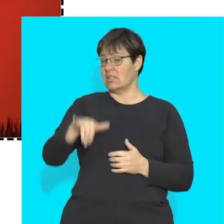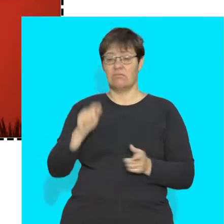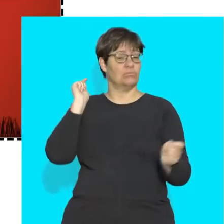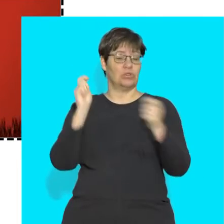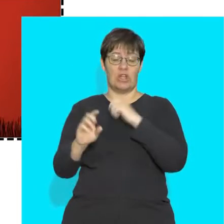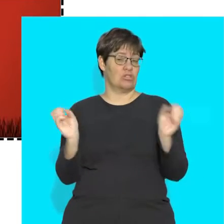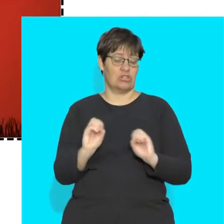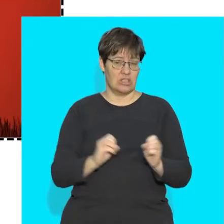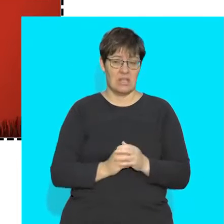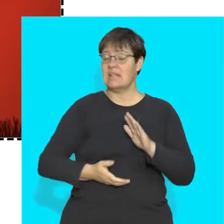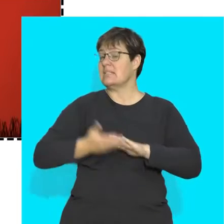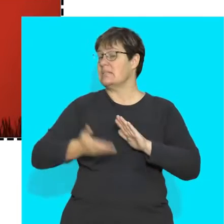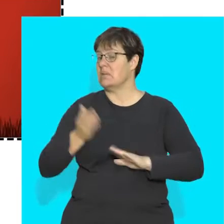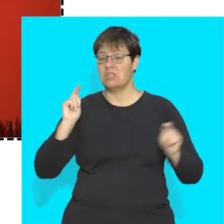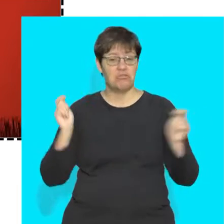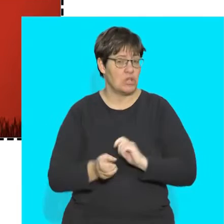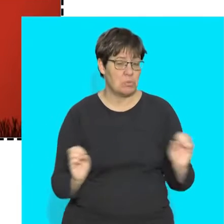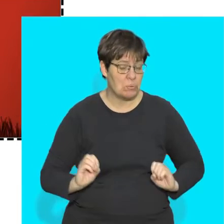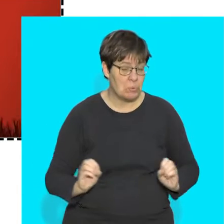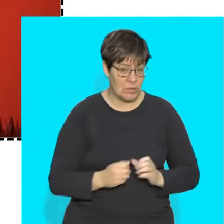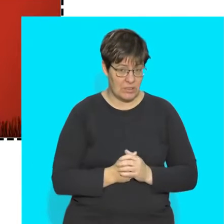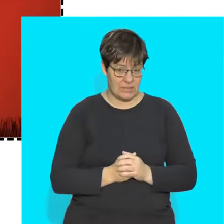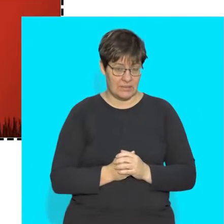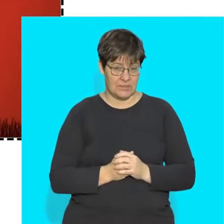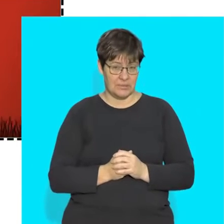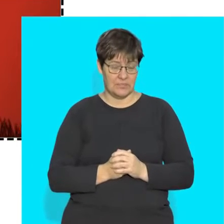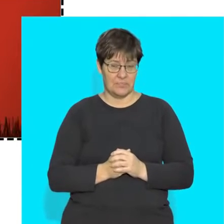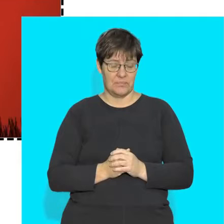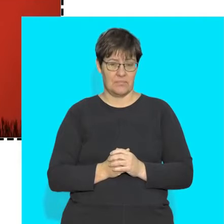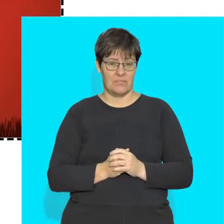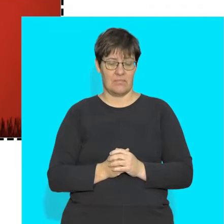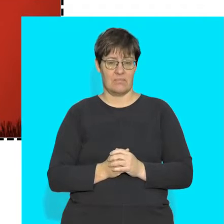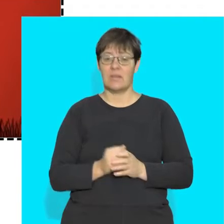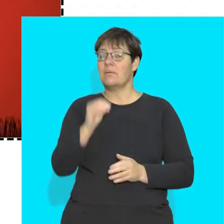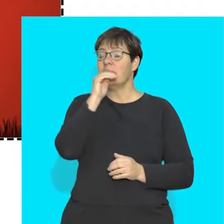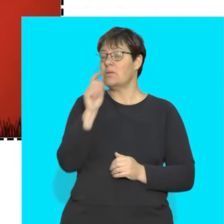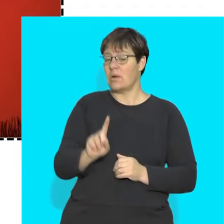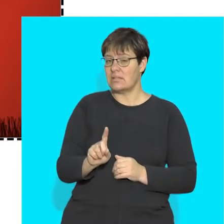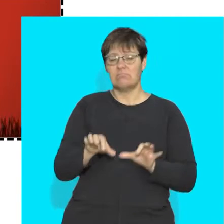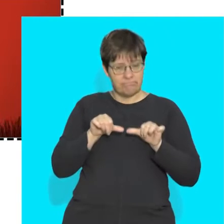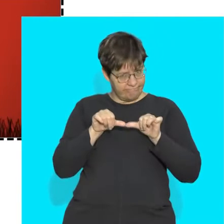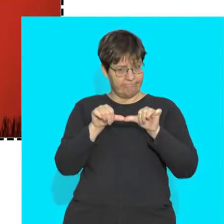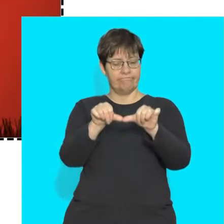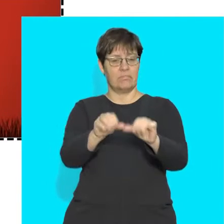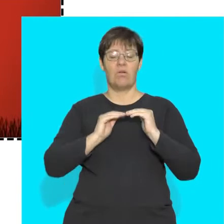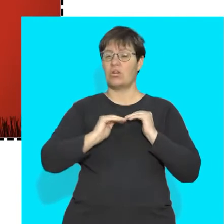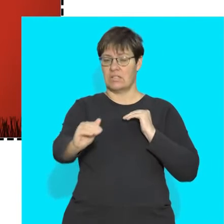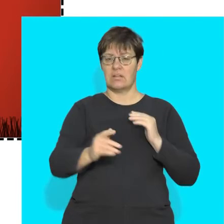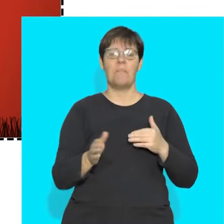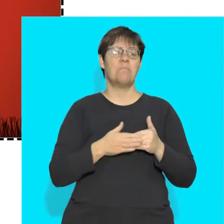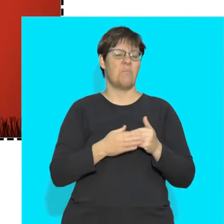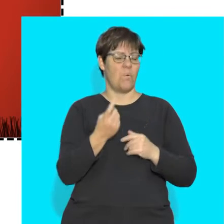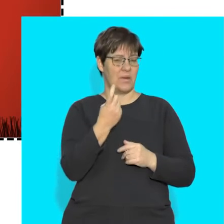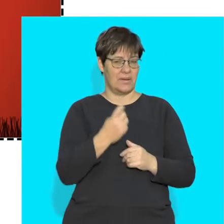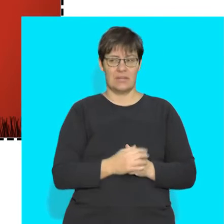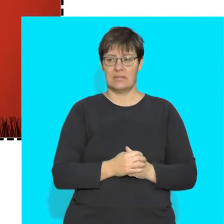isn't changing. His speed isn't changing. Okay. That means it's constant. We can do one more. Let's